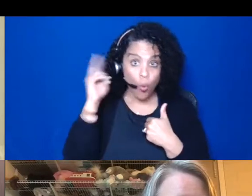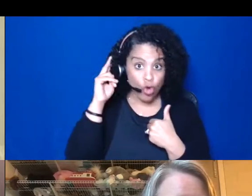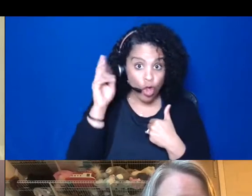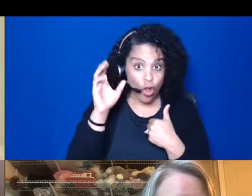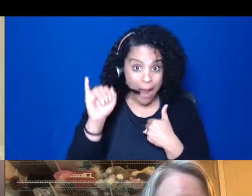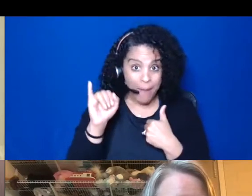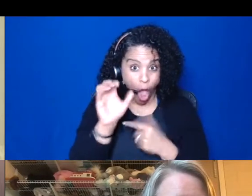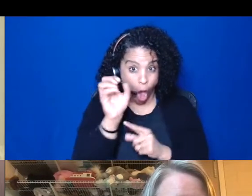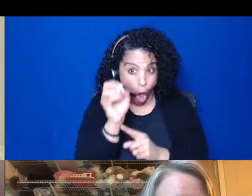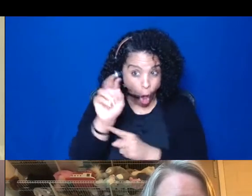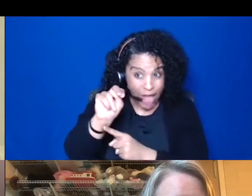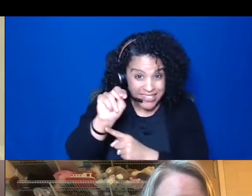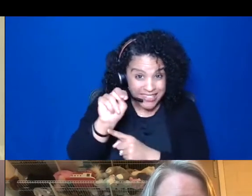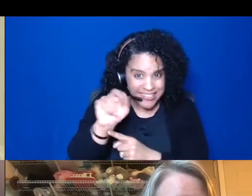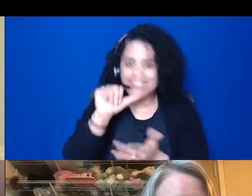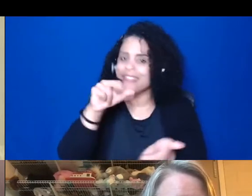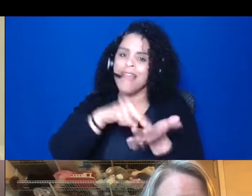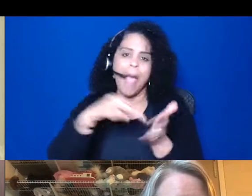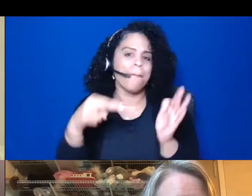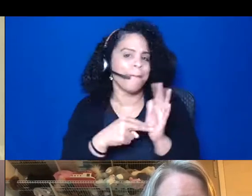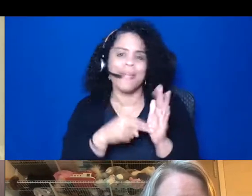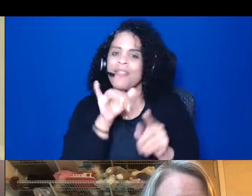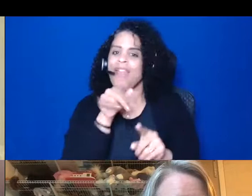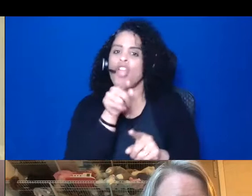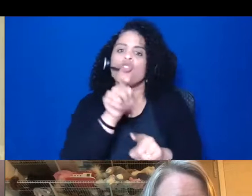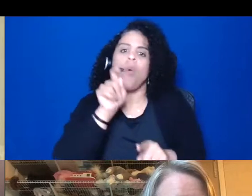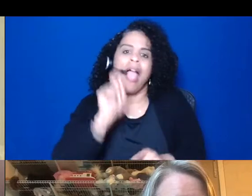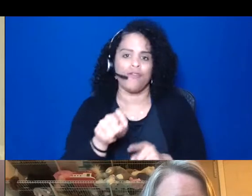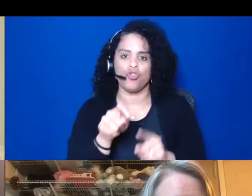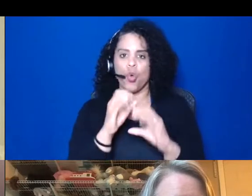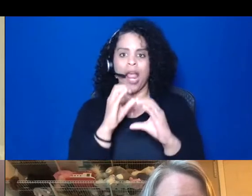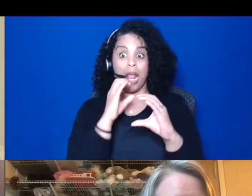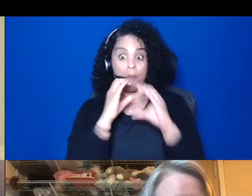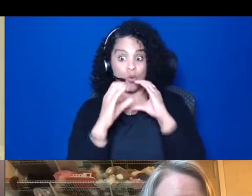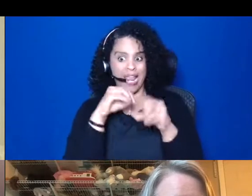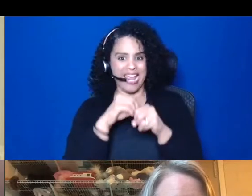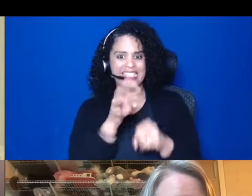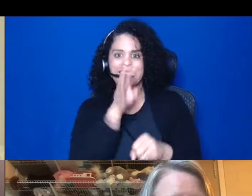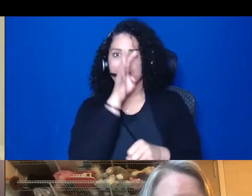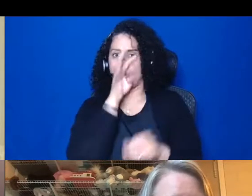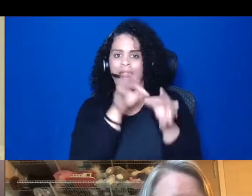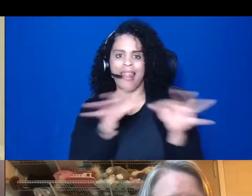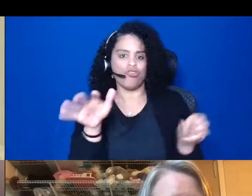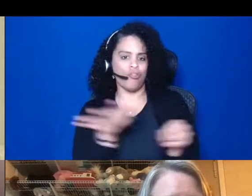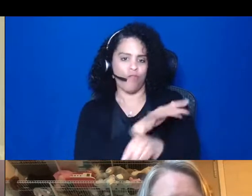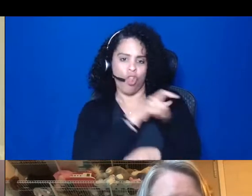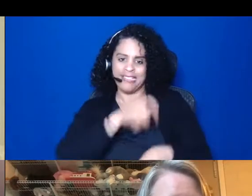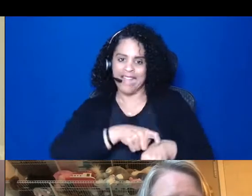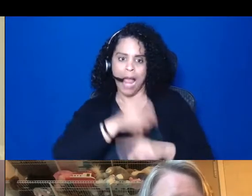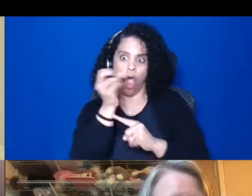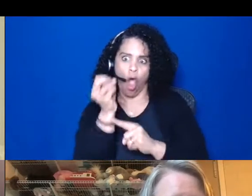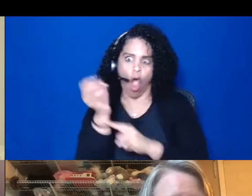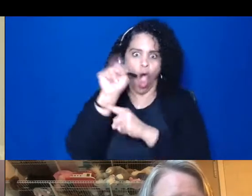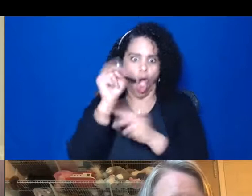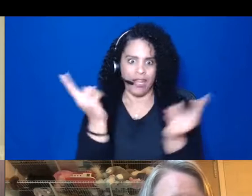on doesn't necessarily mean that you have to communicate in spoken language the entire time that you're on. There